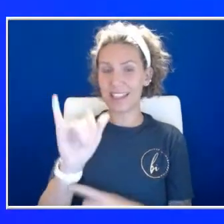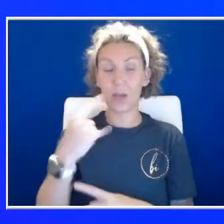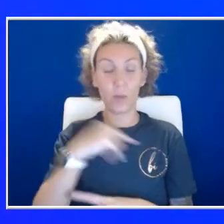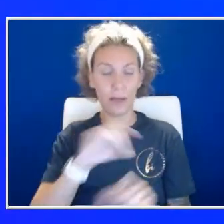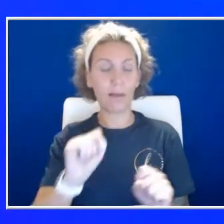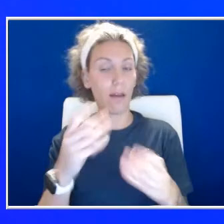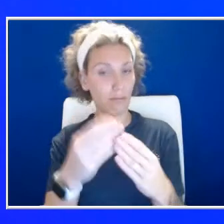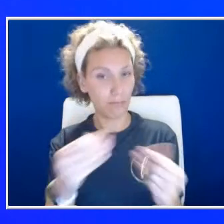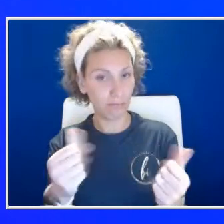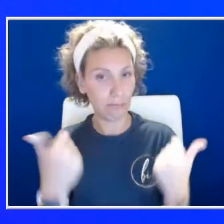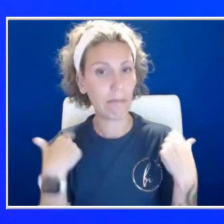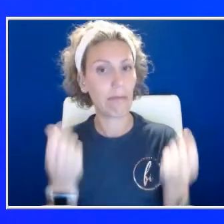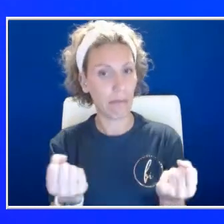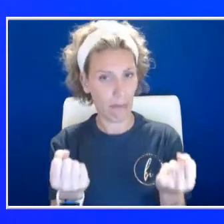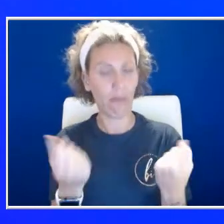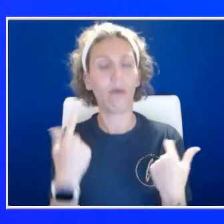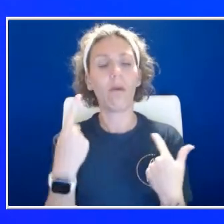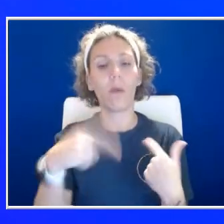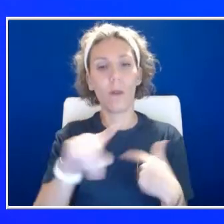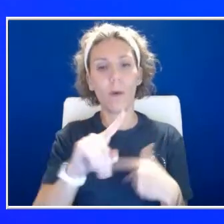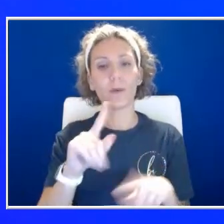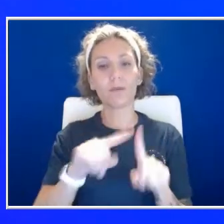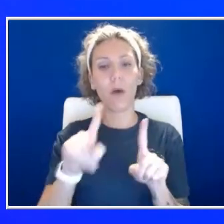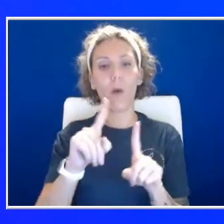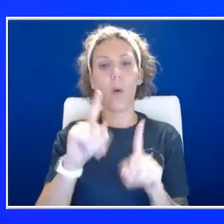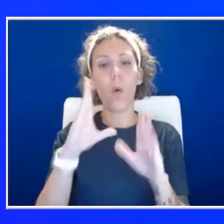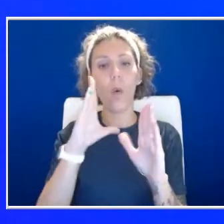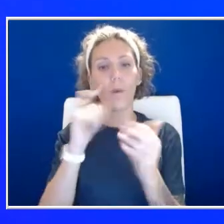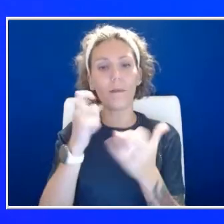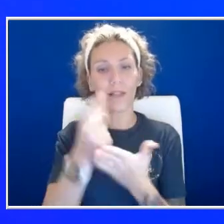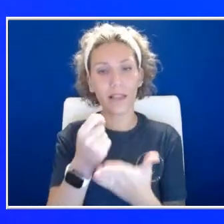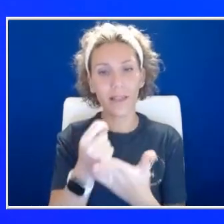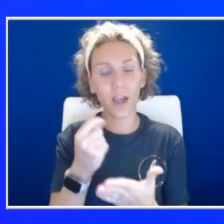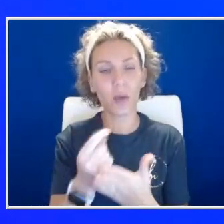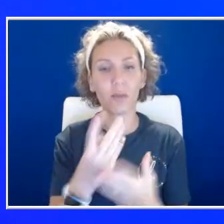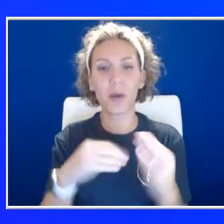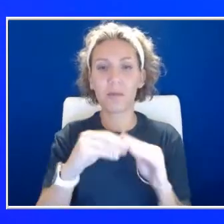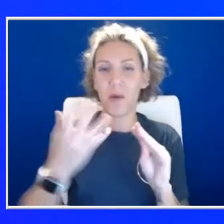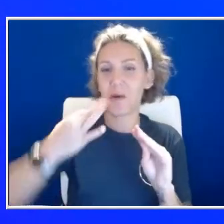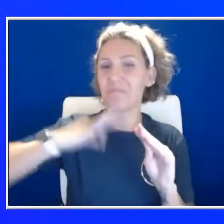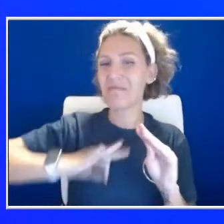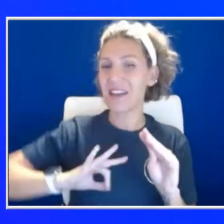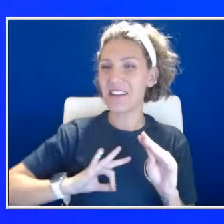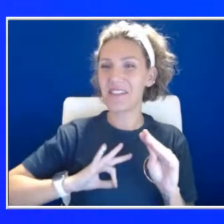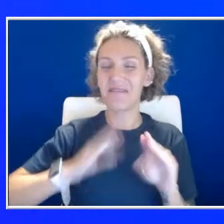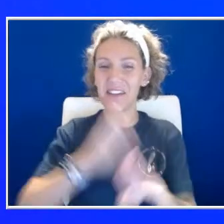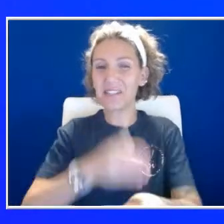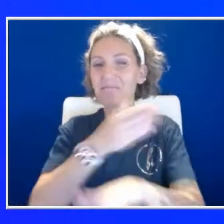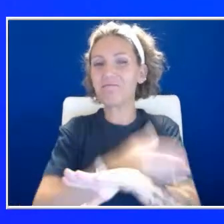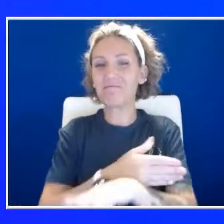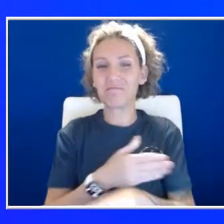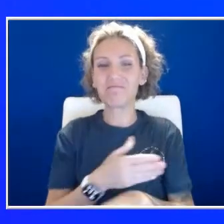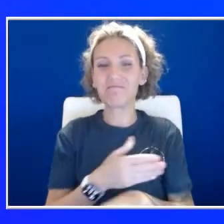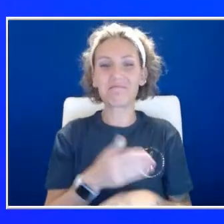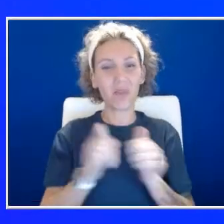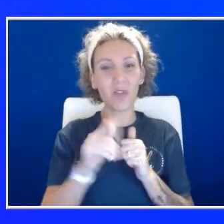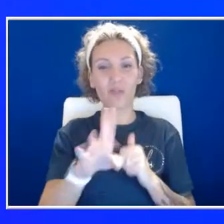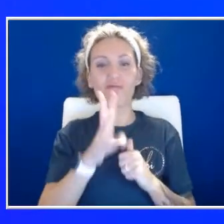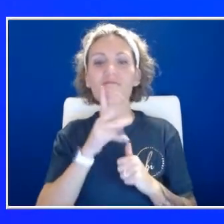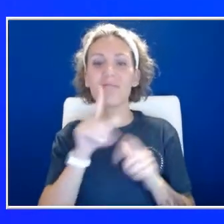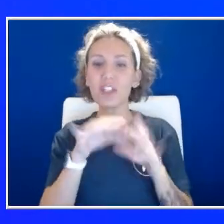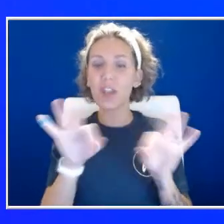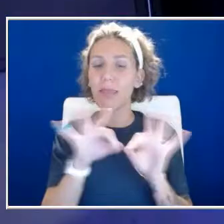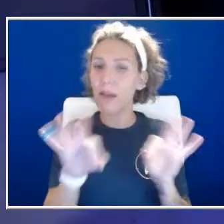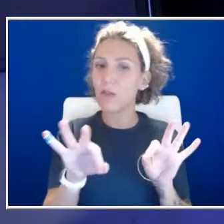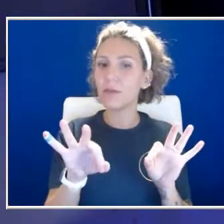with therapies, we're able to aid that and get more benefit or more bang for her buck and getting her speech and language back so she could return to